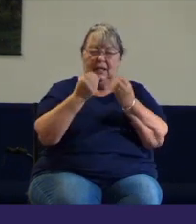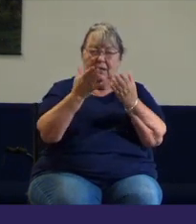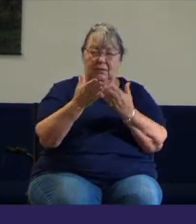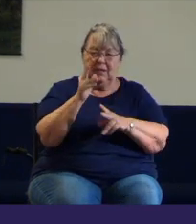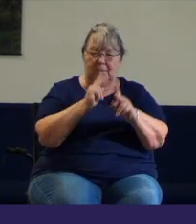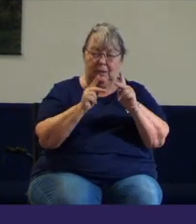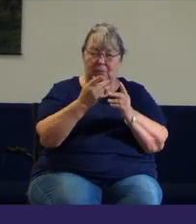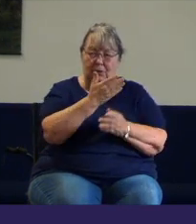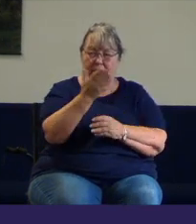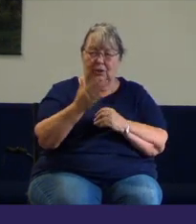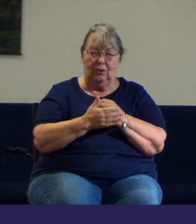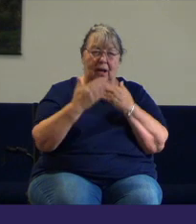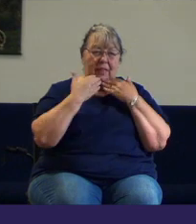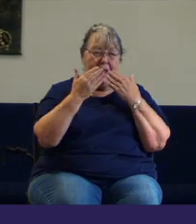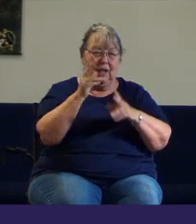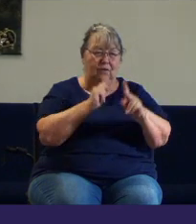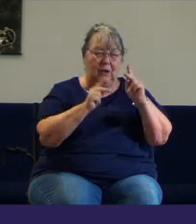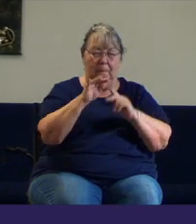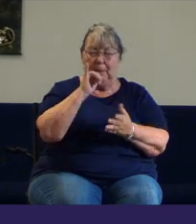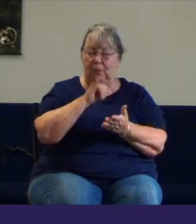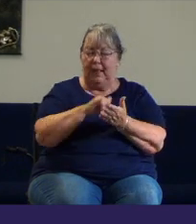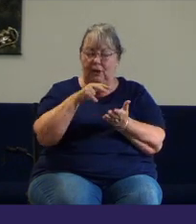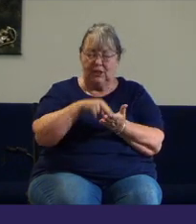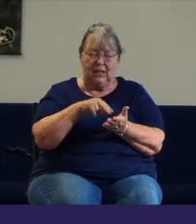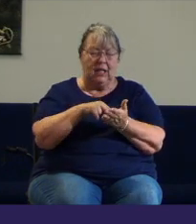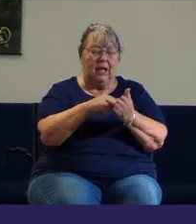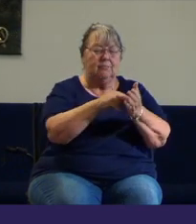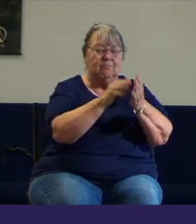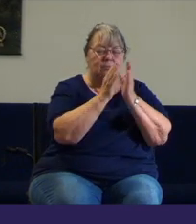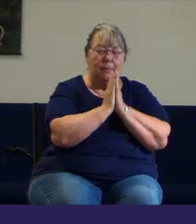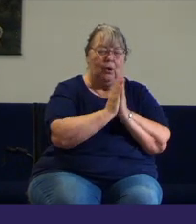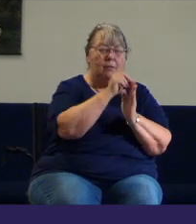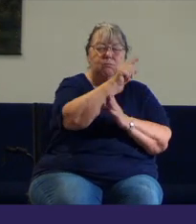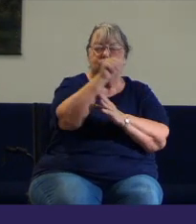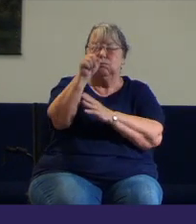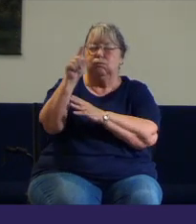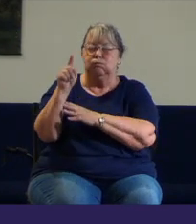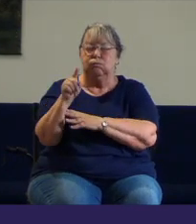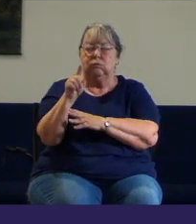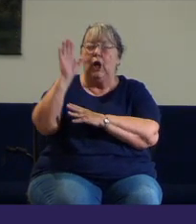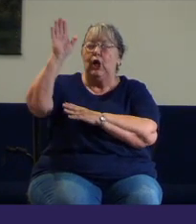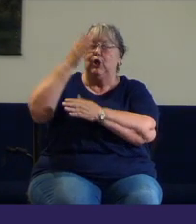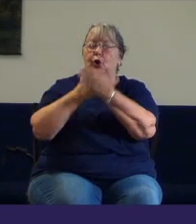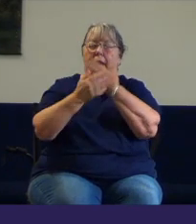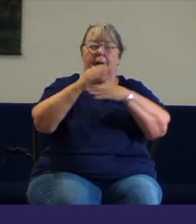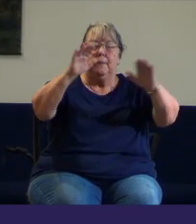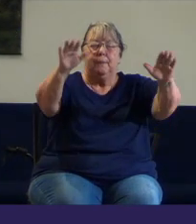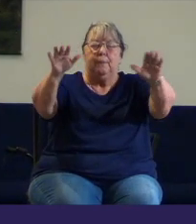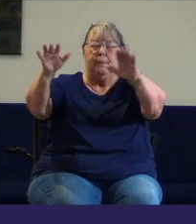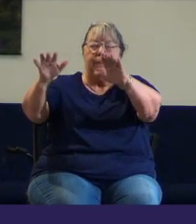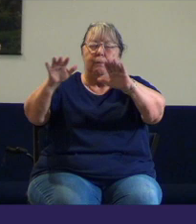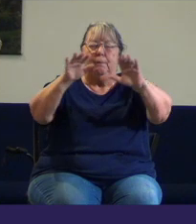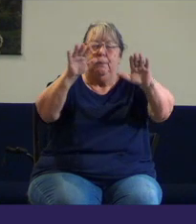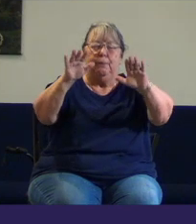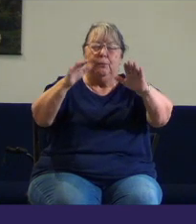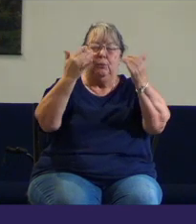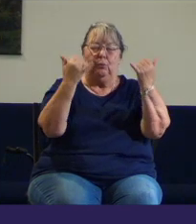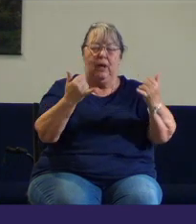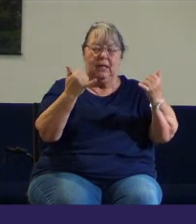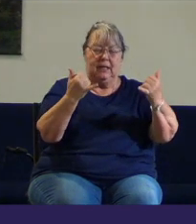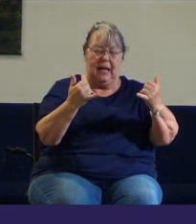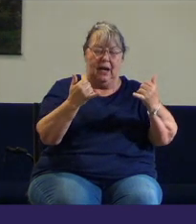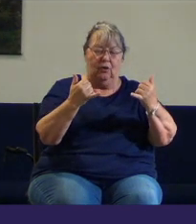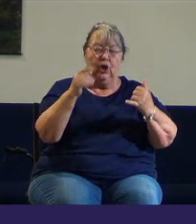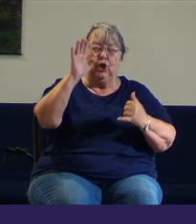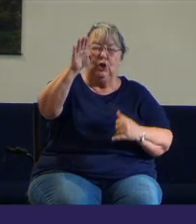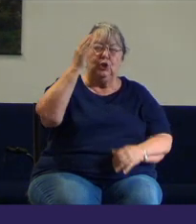Thank you for those that are standing. And I pray for them. I pray that you would put your hand upon them. I pray, oh God, that even right now, you who know